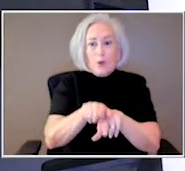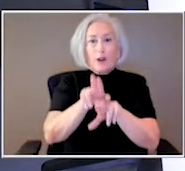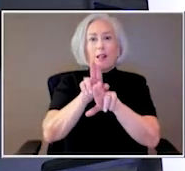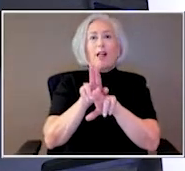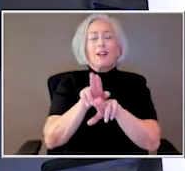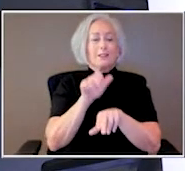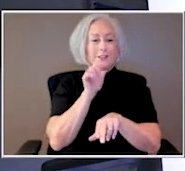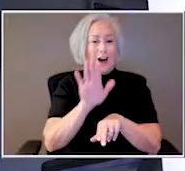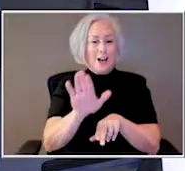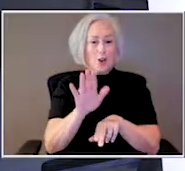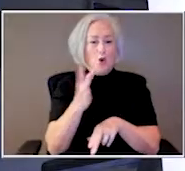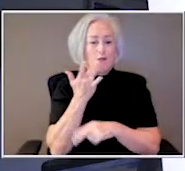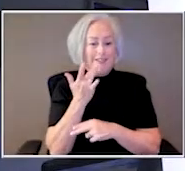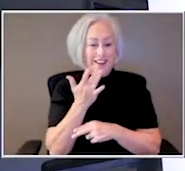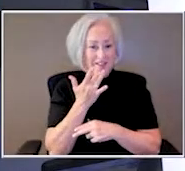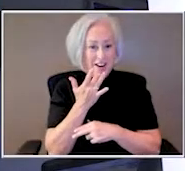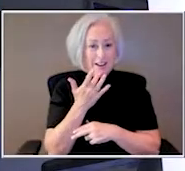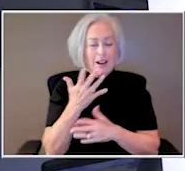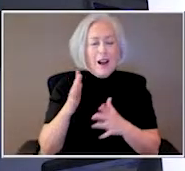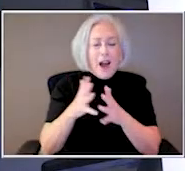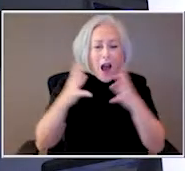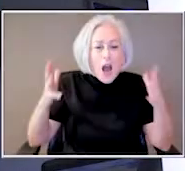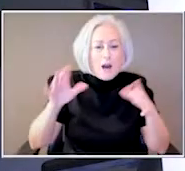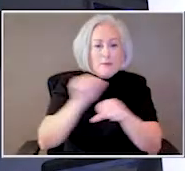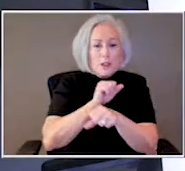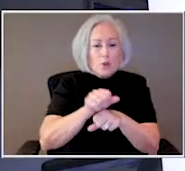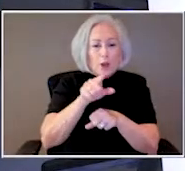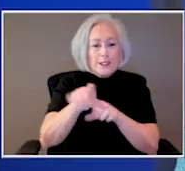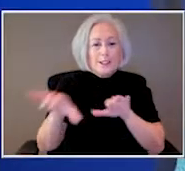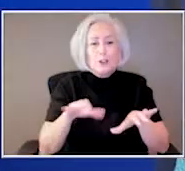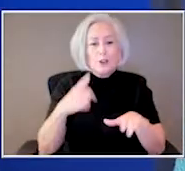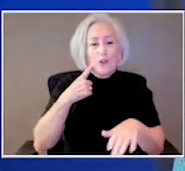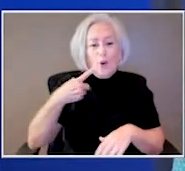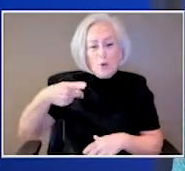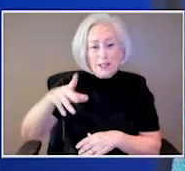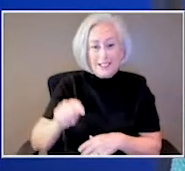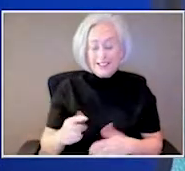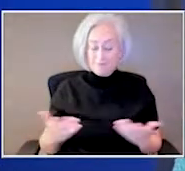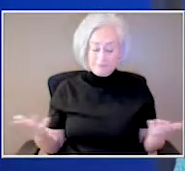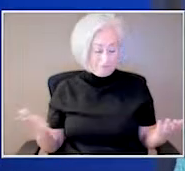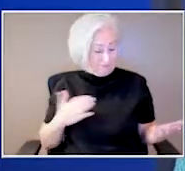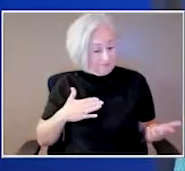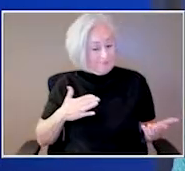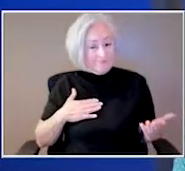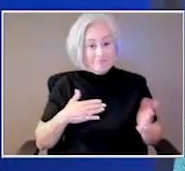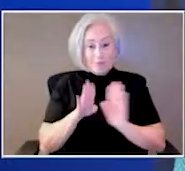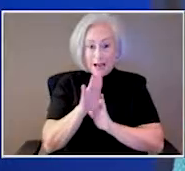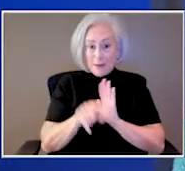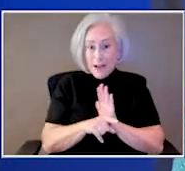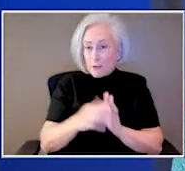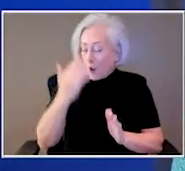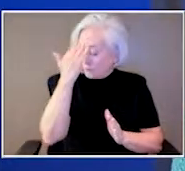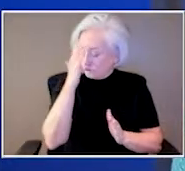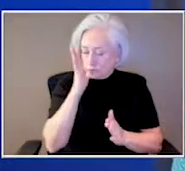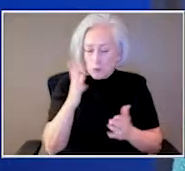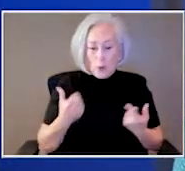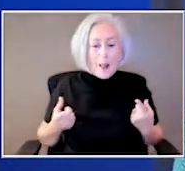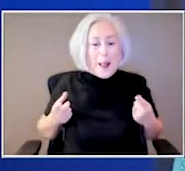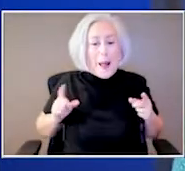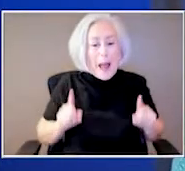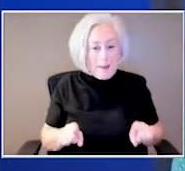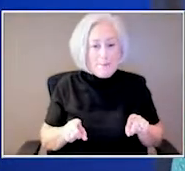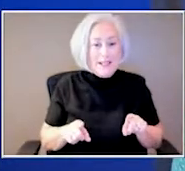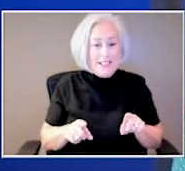No. How much work did you put into physical therapy? Well, that's my background. So I knew it was coming, and